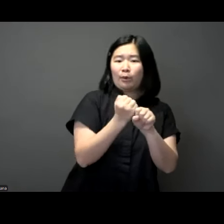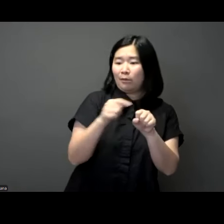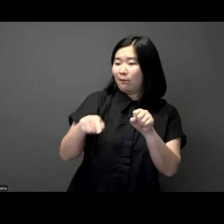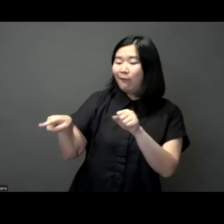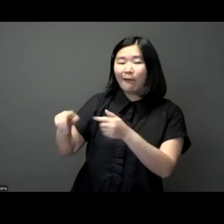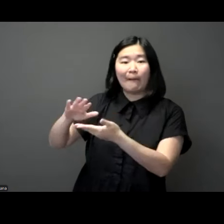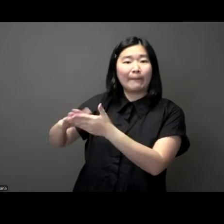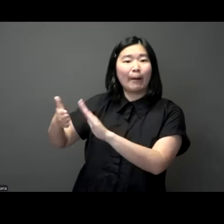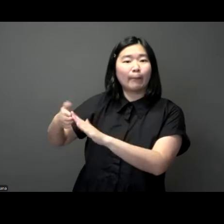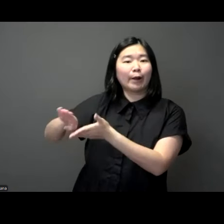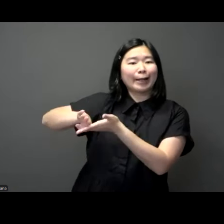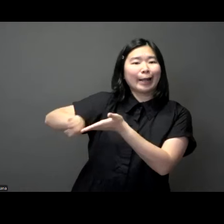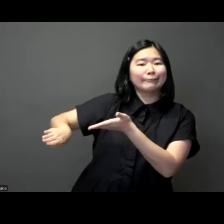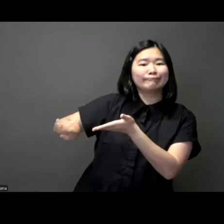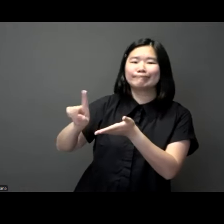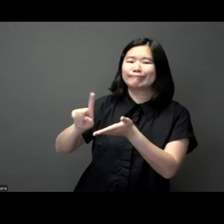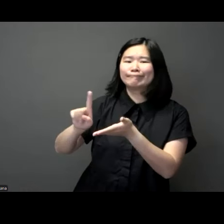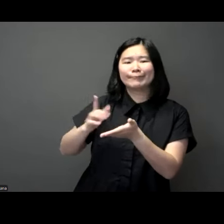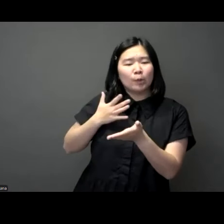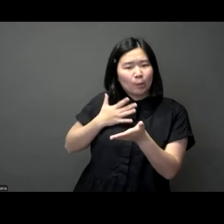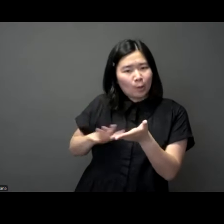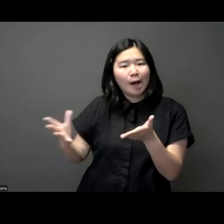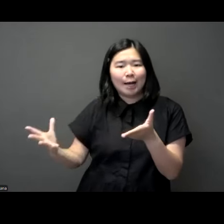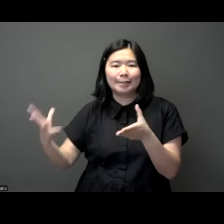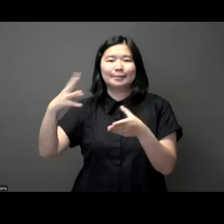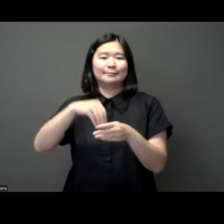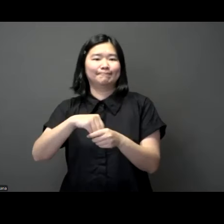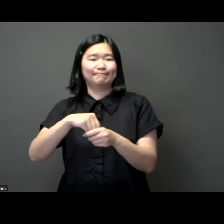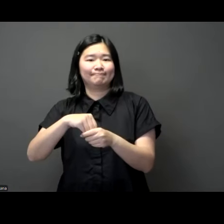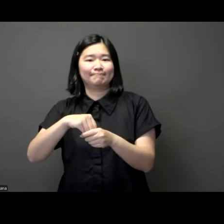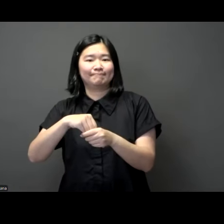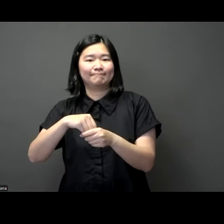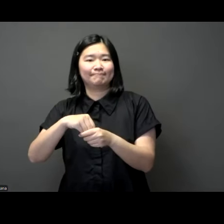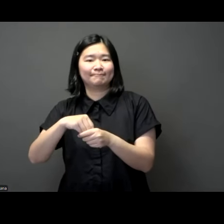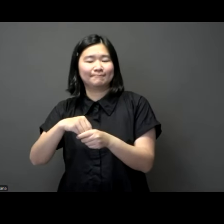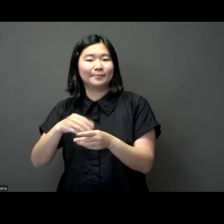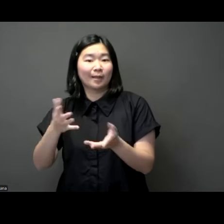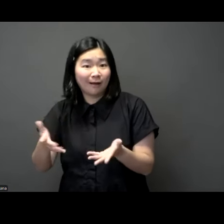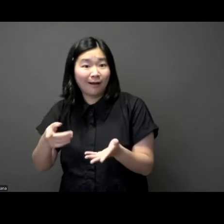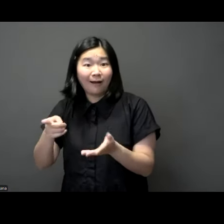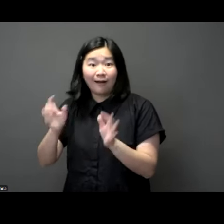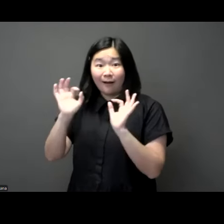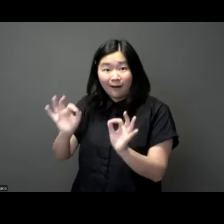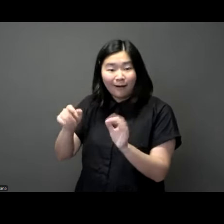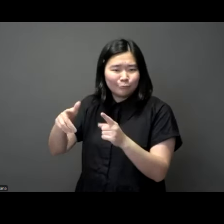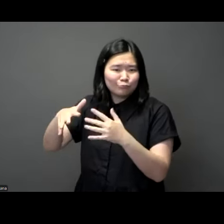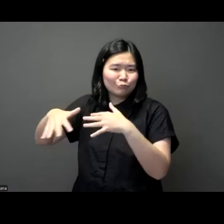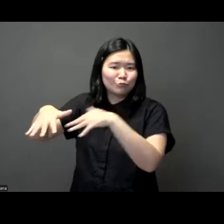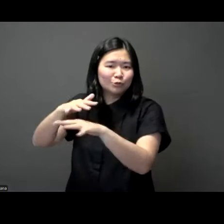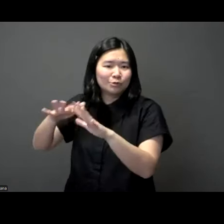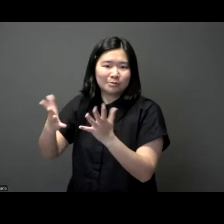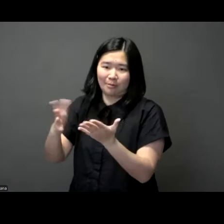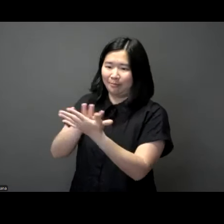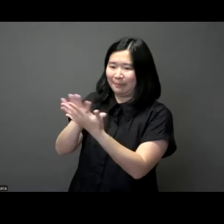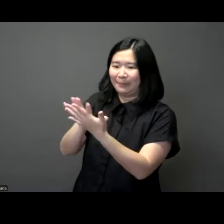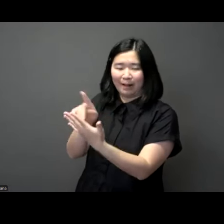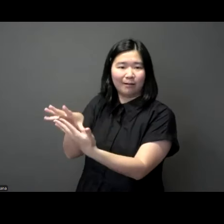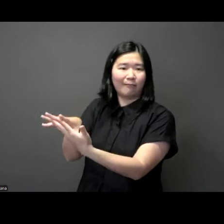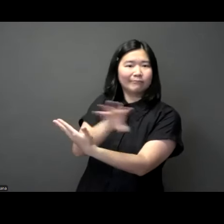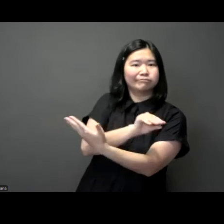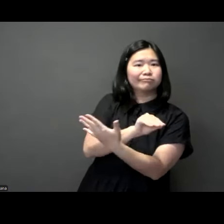but not the only role. And it also requires us to focus on working at the various levels of government, with the local